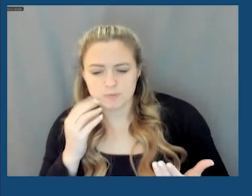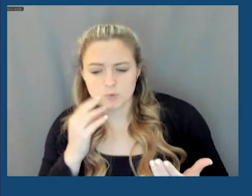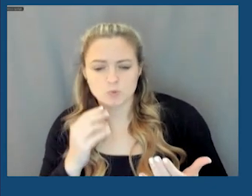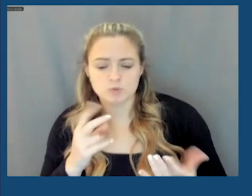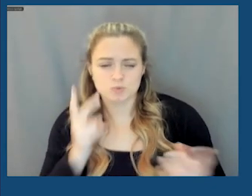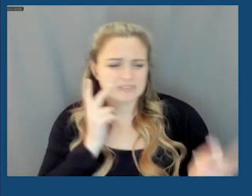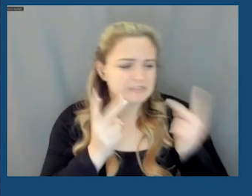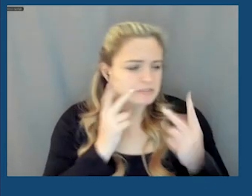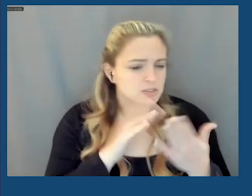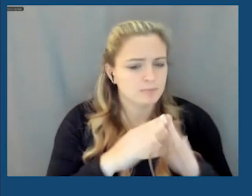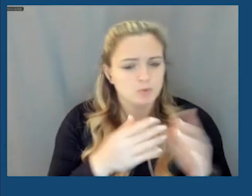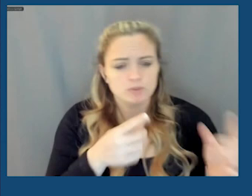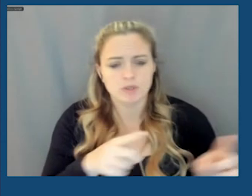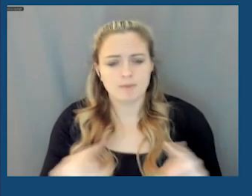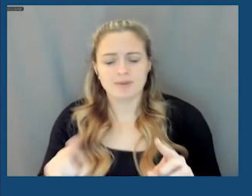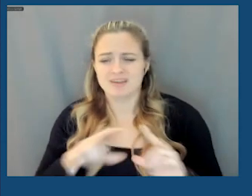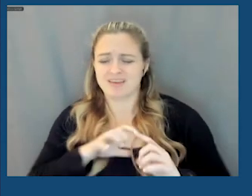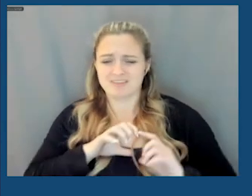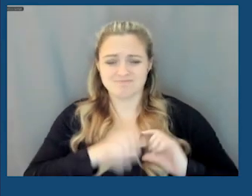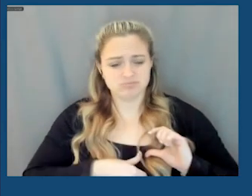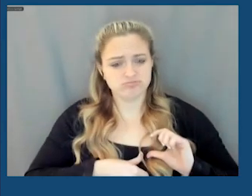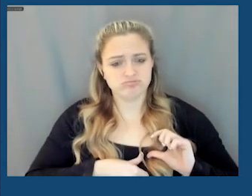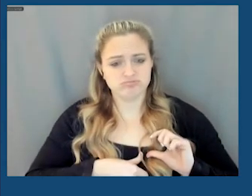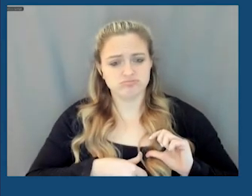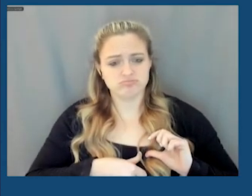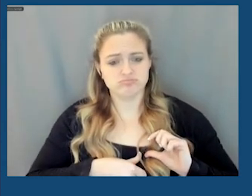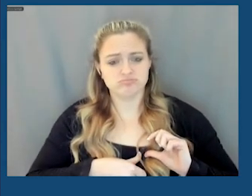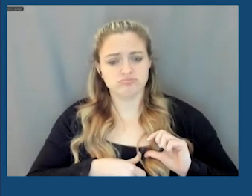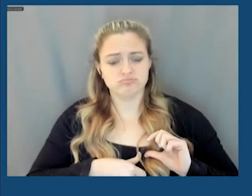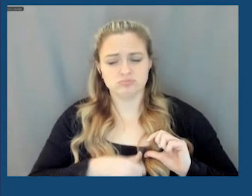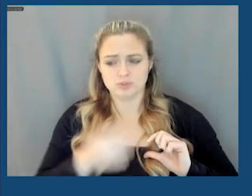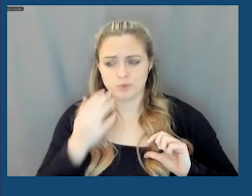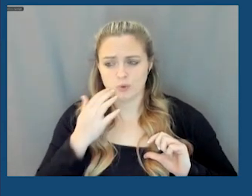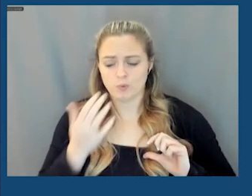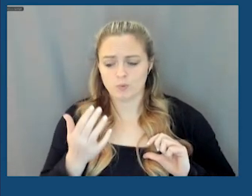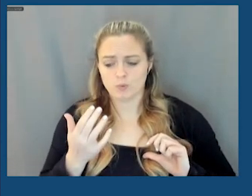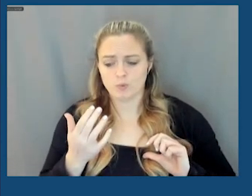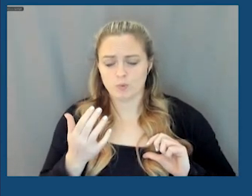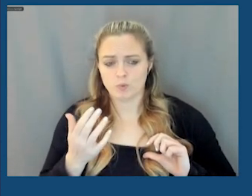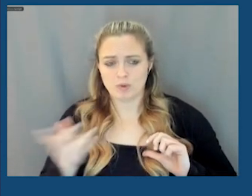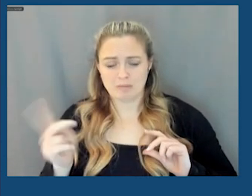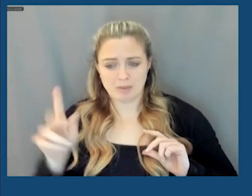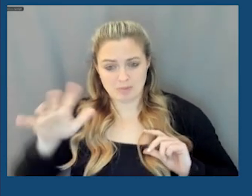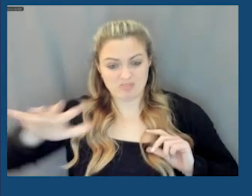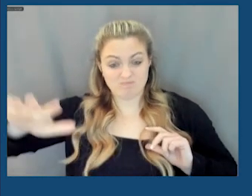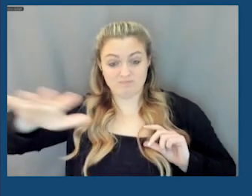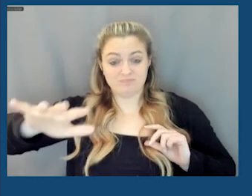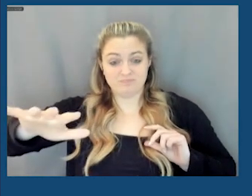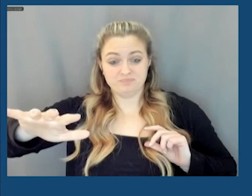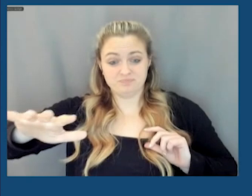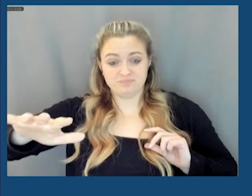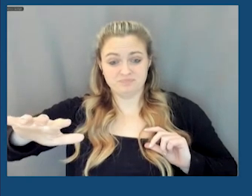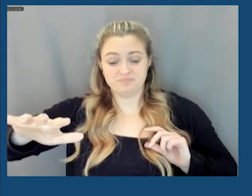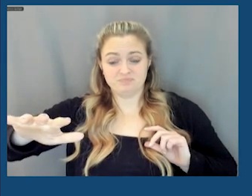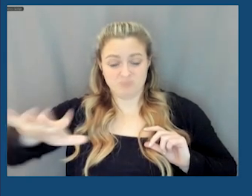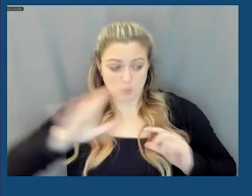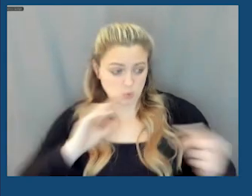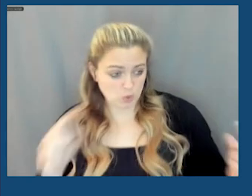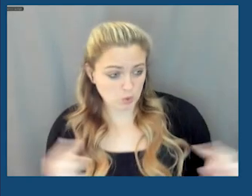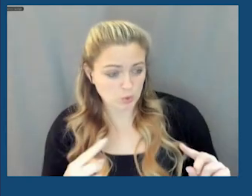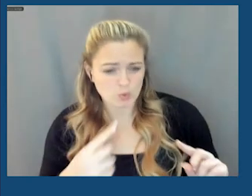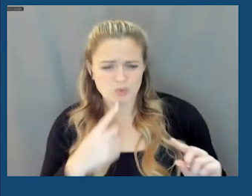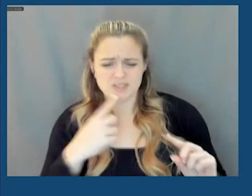communities and how hurtful it is to know that there are people out there who will do them harm or say something